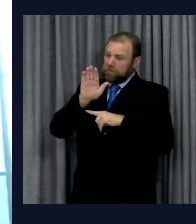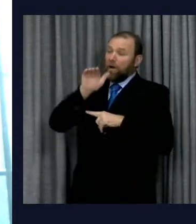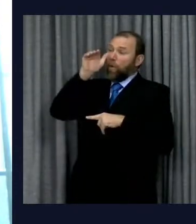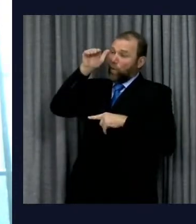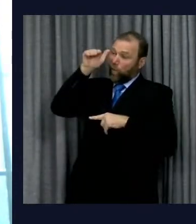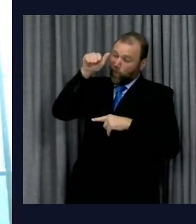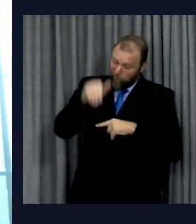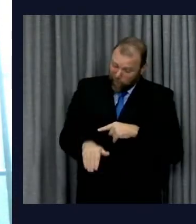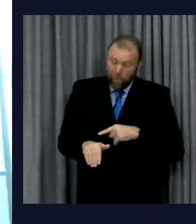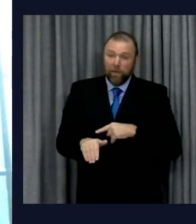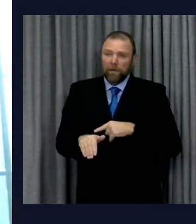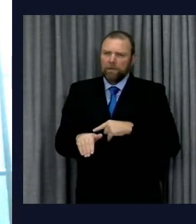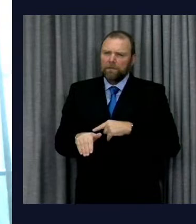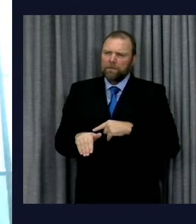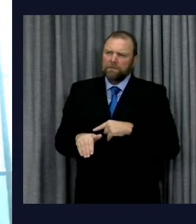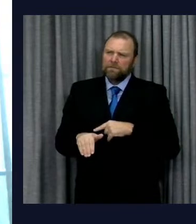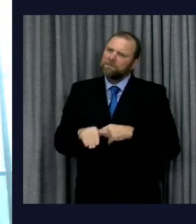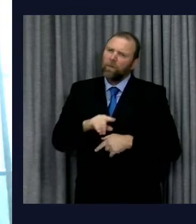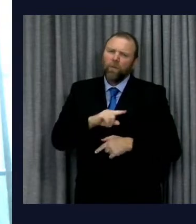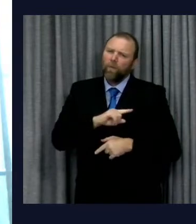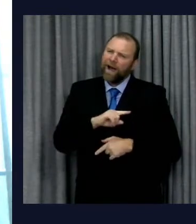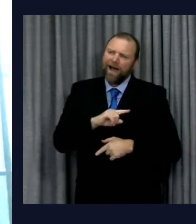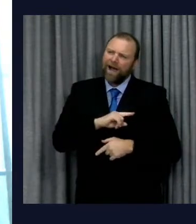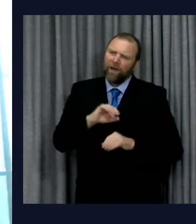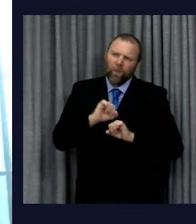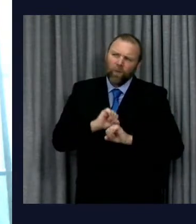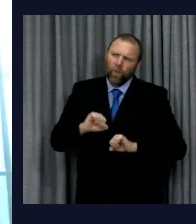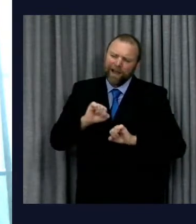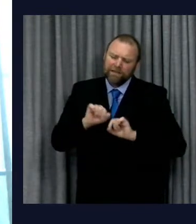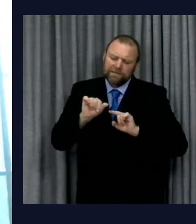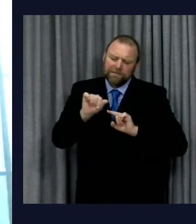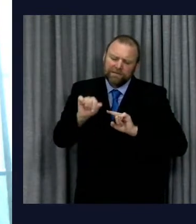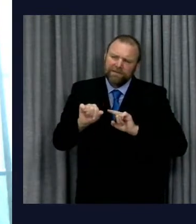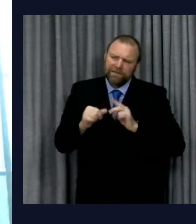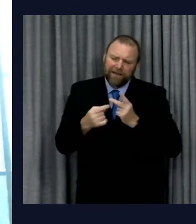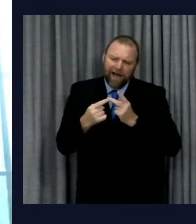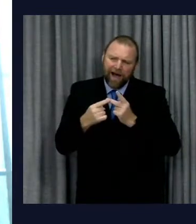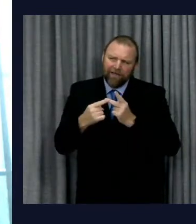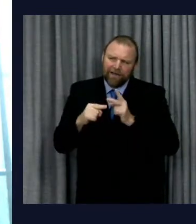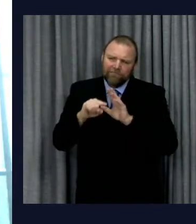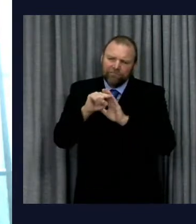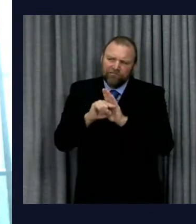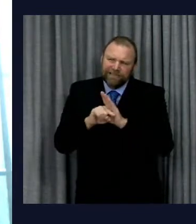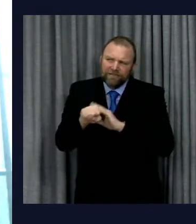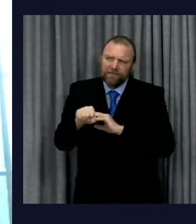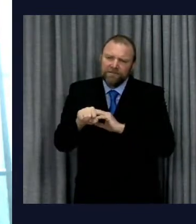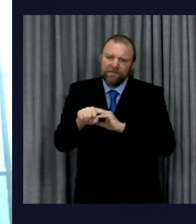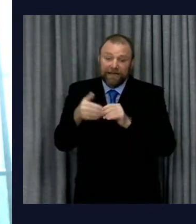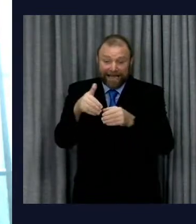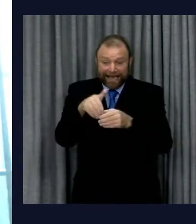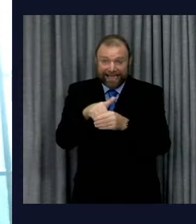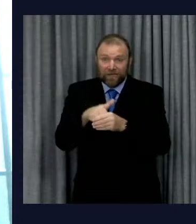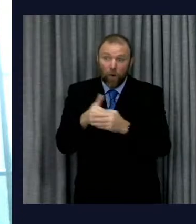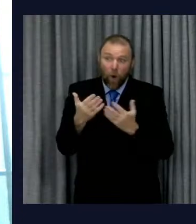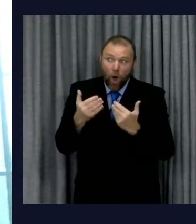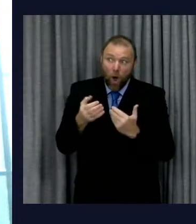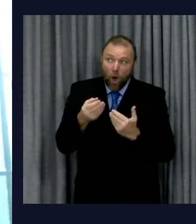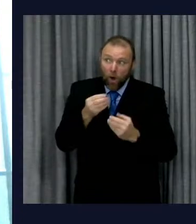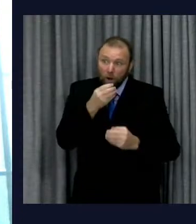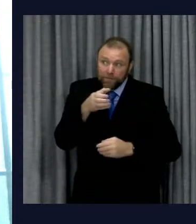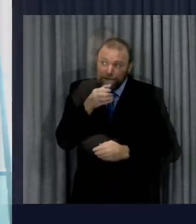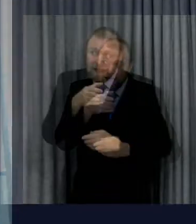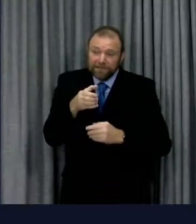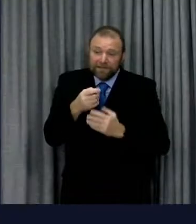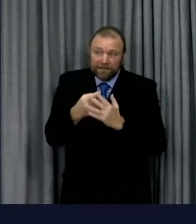reasons? Why wait to remove those remaining restrictions, particularly for things like indoor hospitality? And if I can get that answer in Welsh as well,